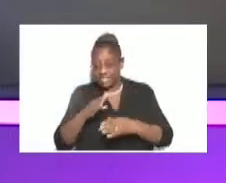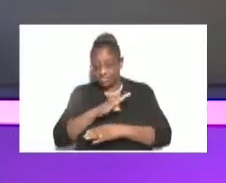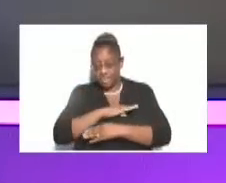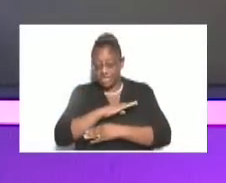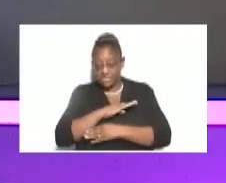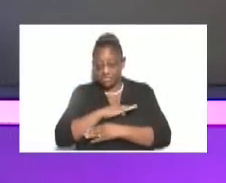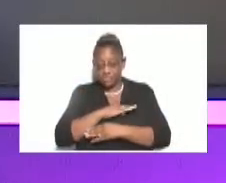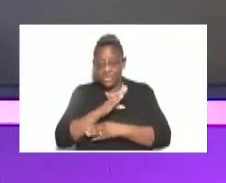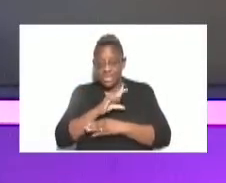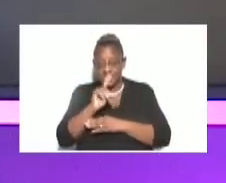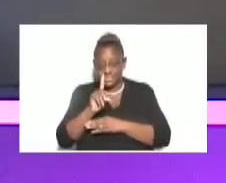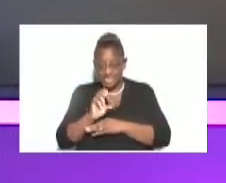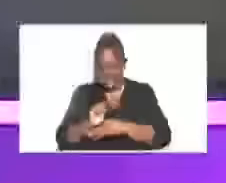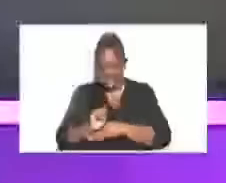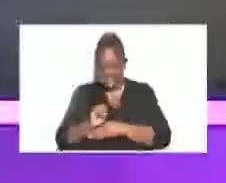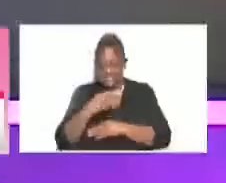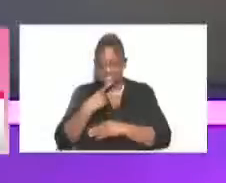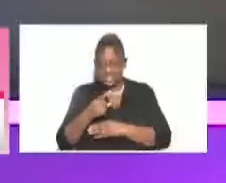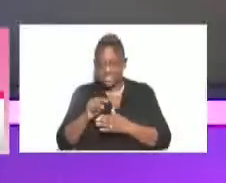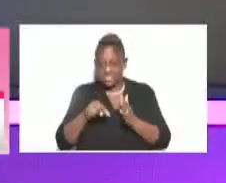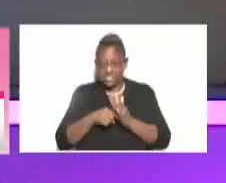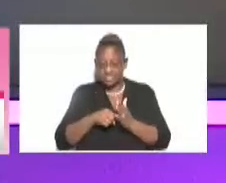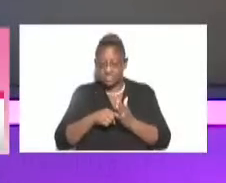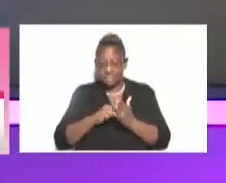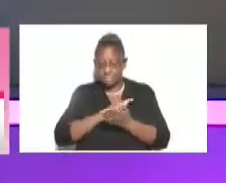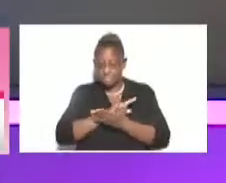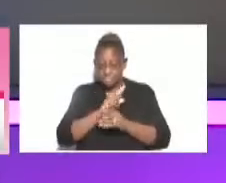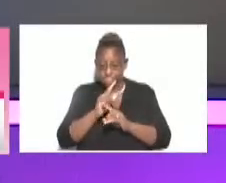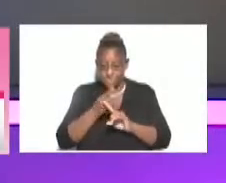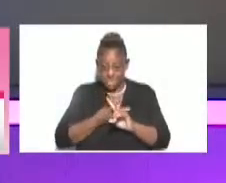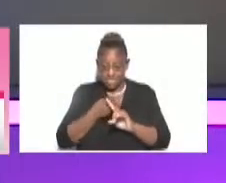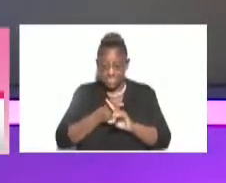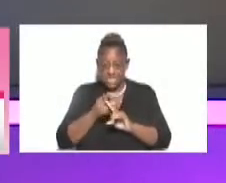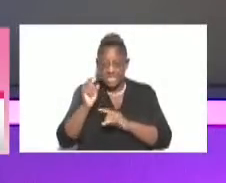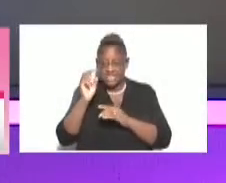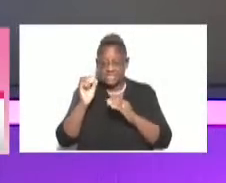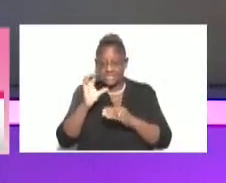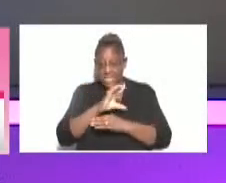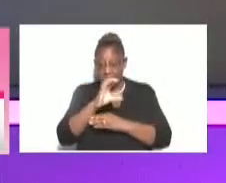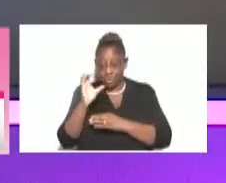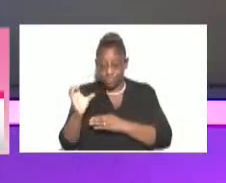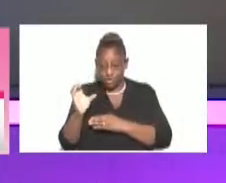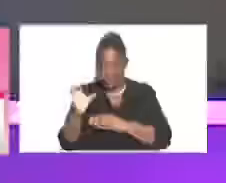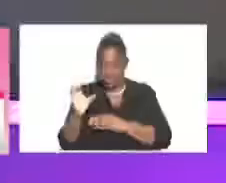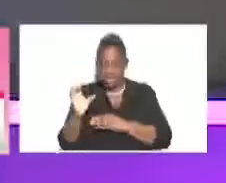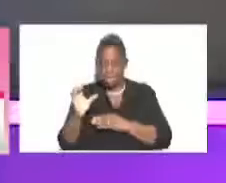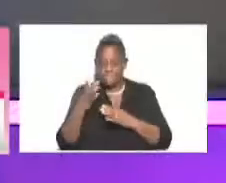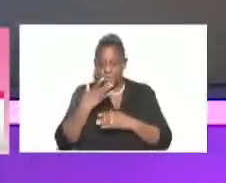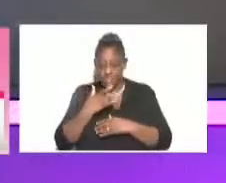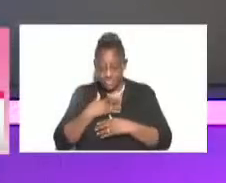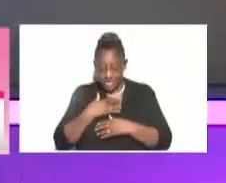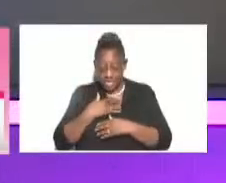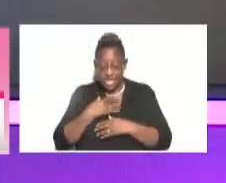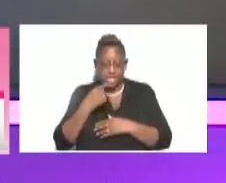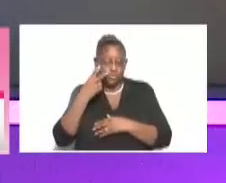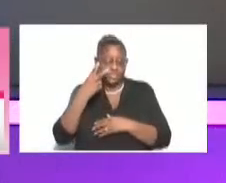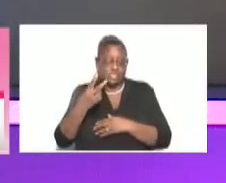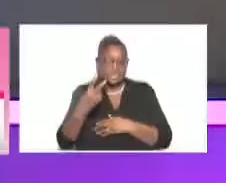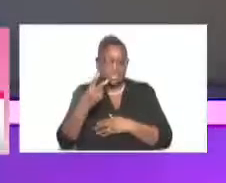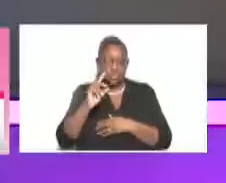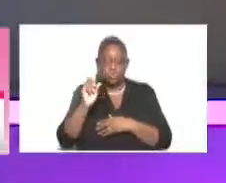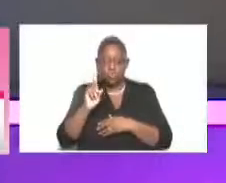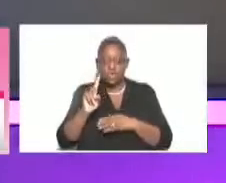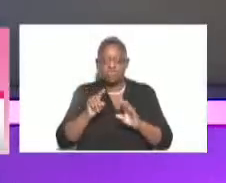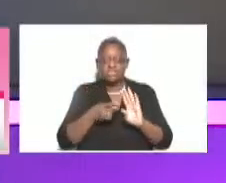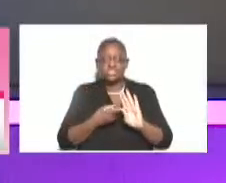Basil. And the Broadcasting Corporation is this month celebrating a birthday. Our Desmond Saunders takes a look back at where it all